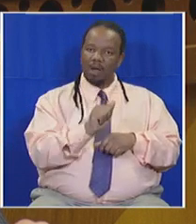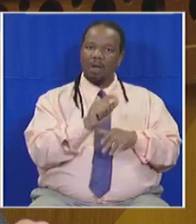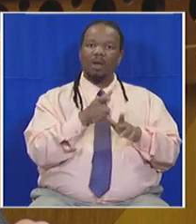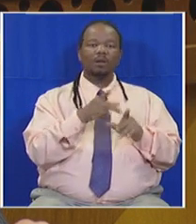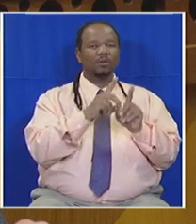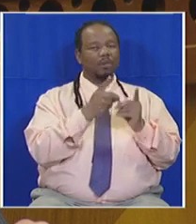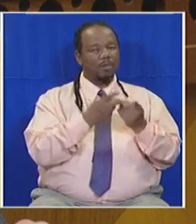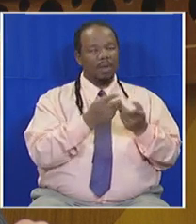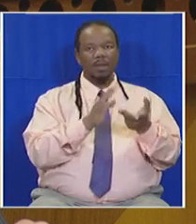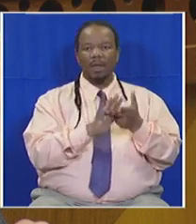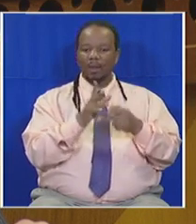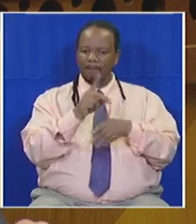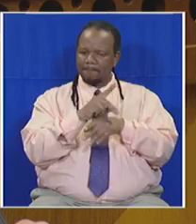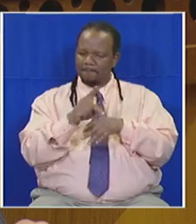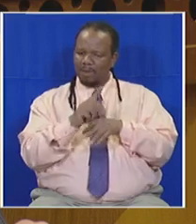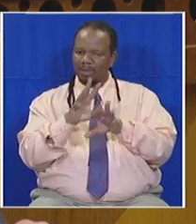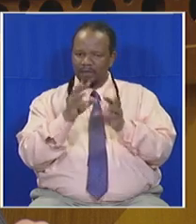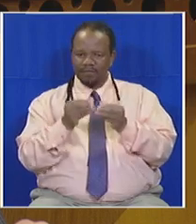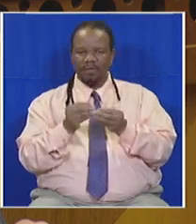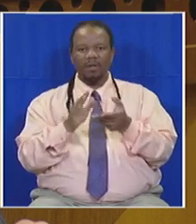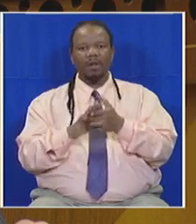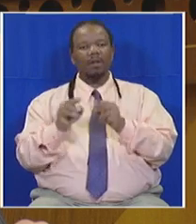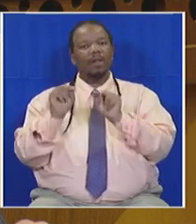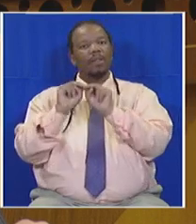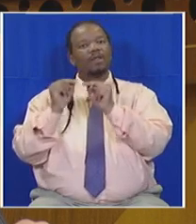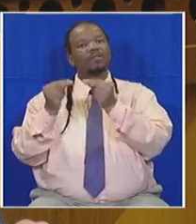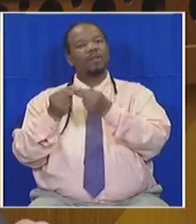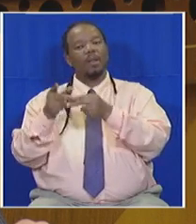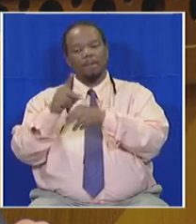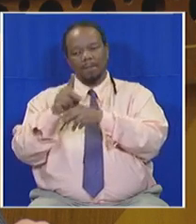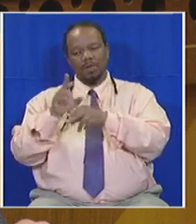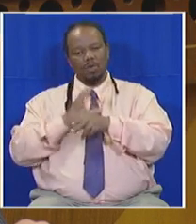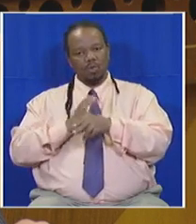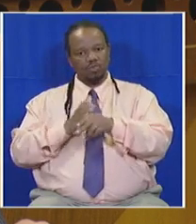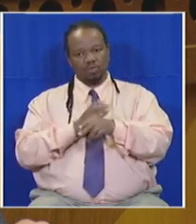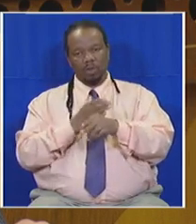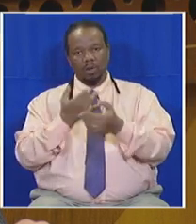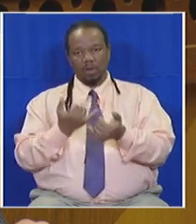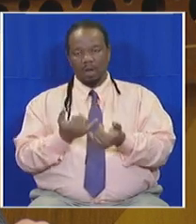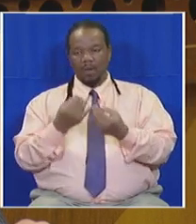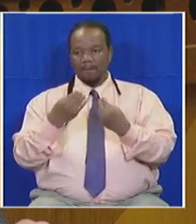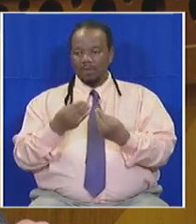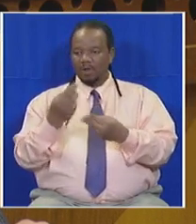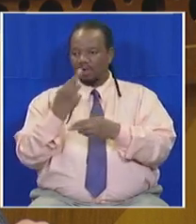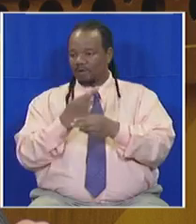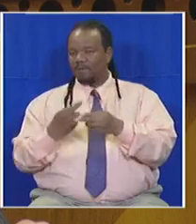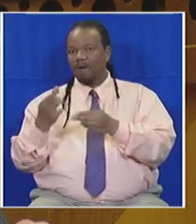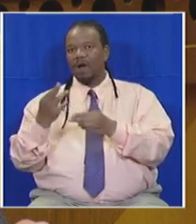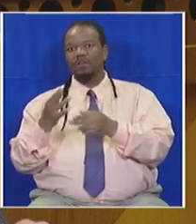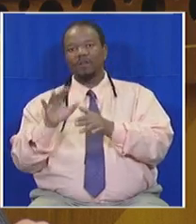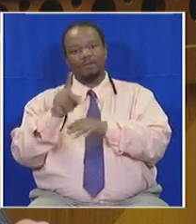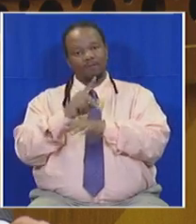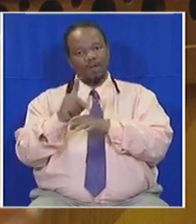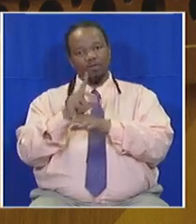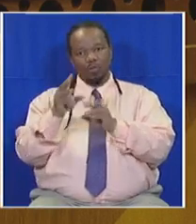in the Presidency, and the National Planning Commission are developing a revised framework for intergovernmental planning.